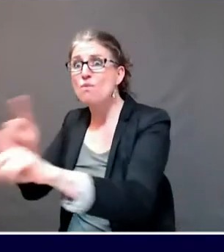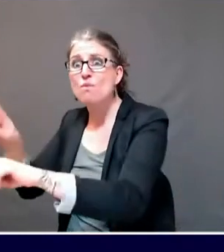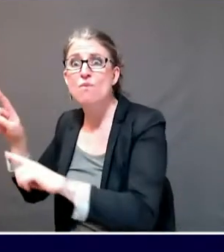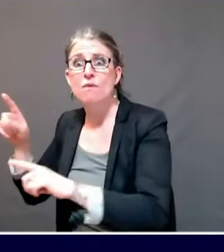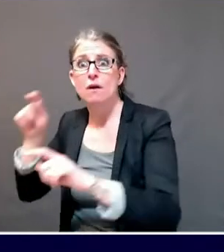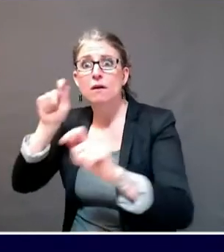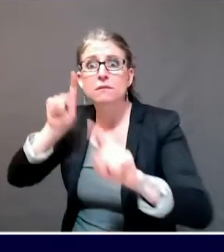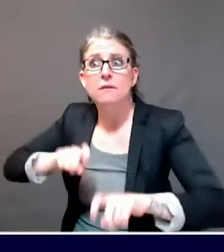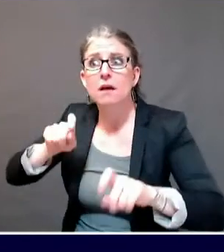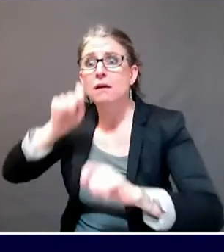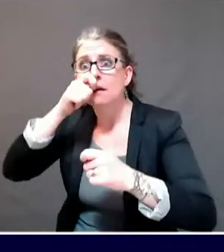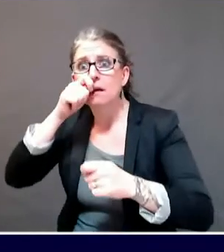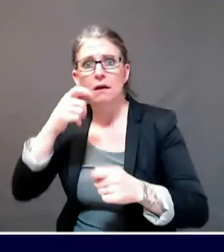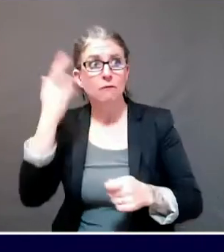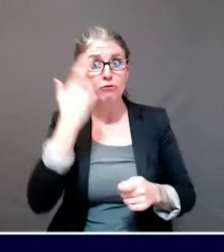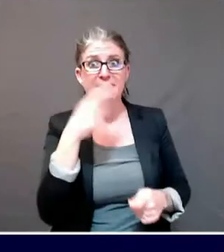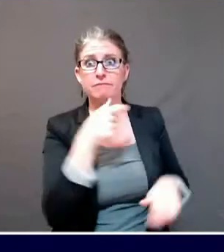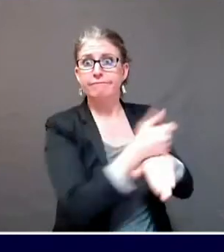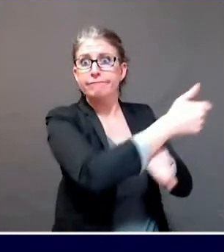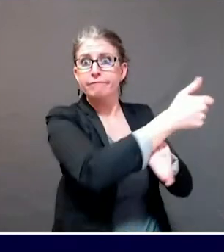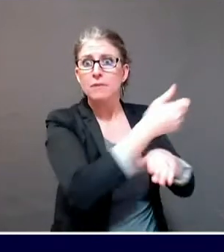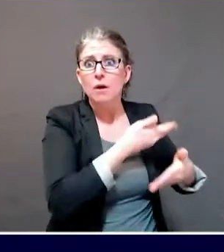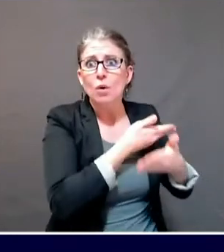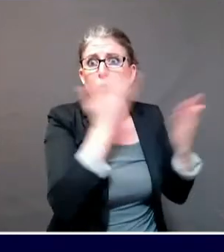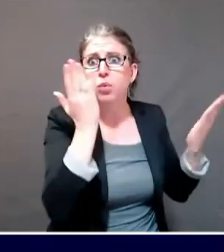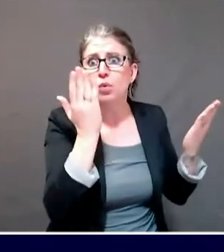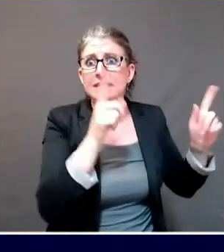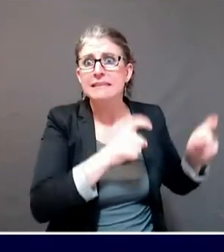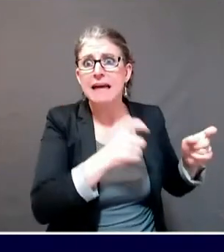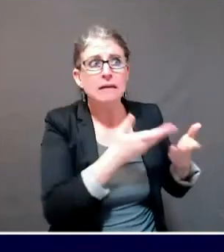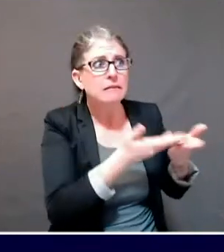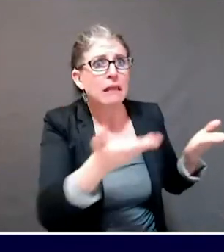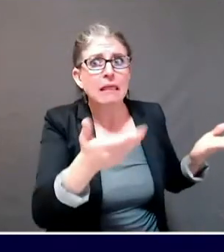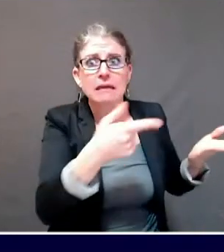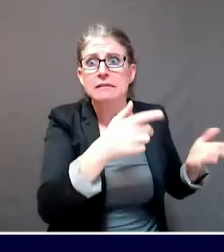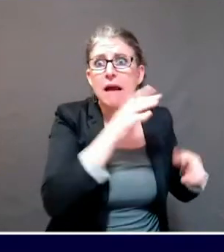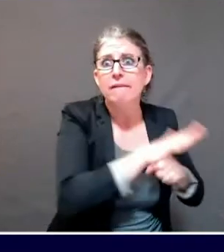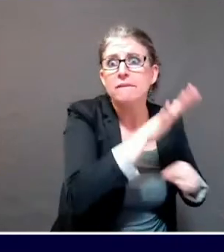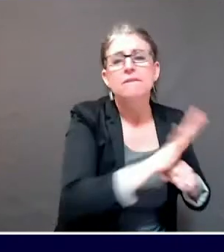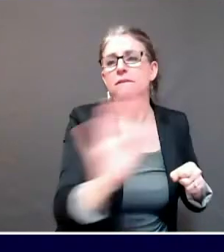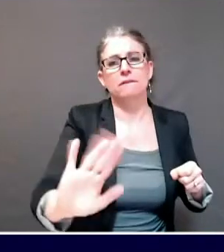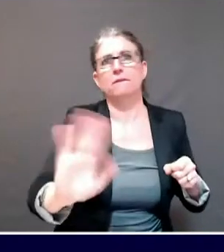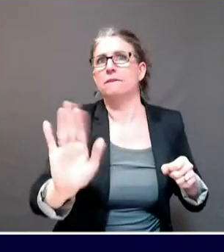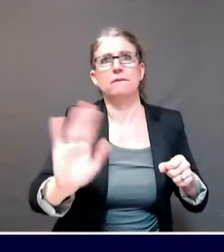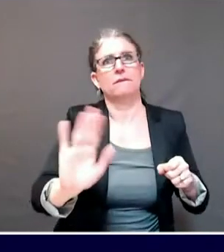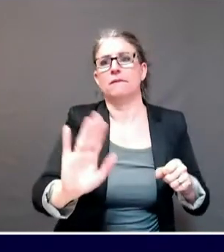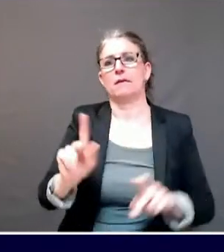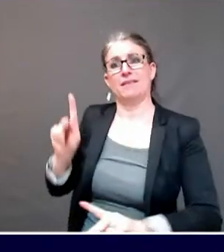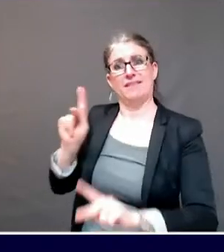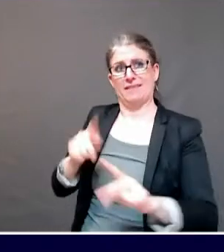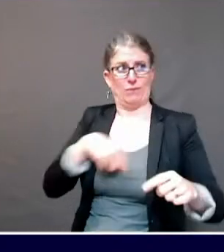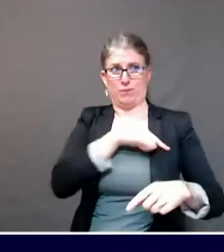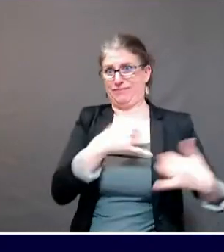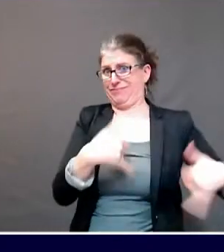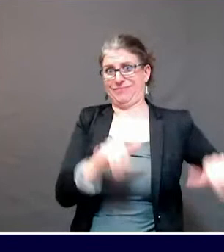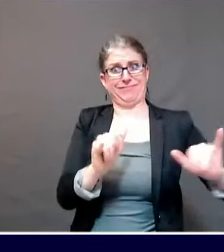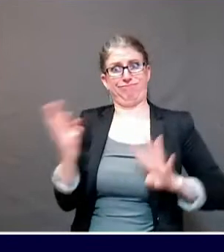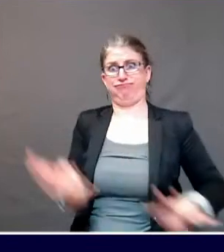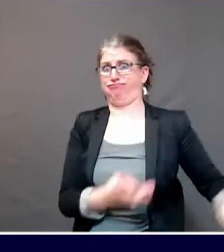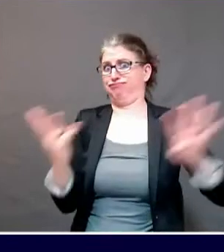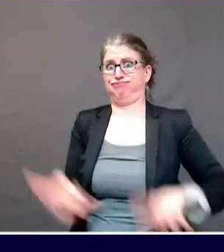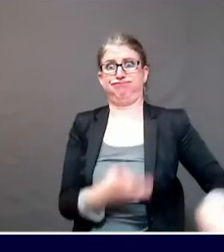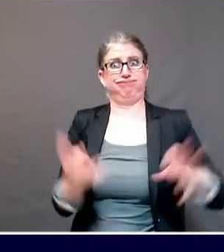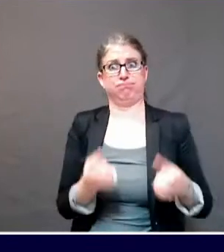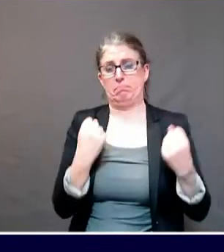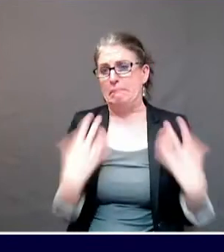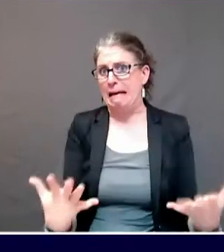laboratory remains as busy as ever. But there may be other reasons why folks are not seeking testing.